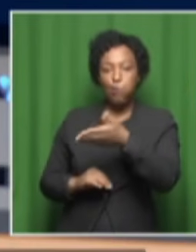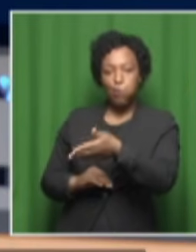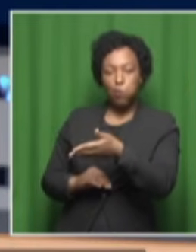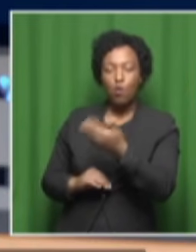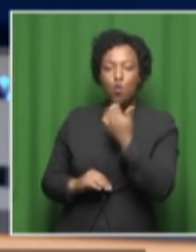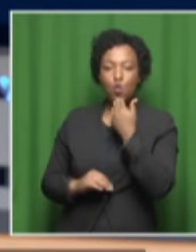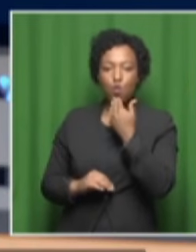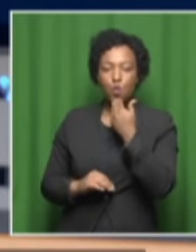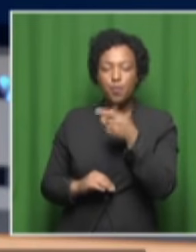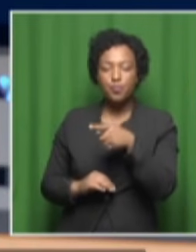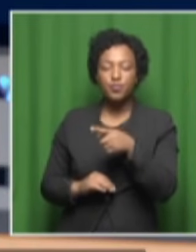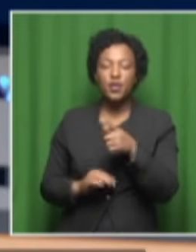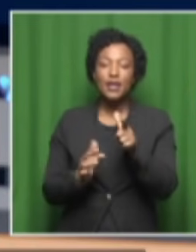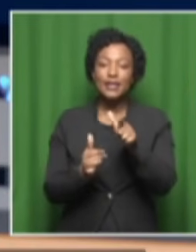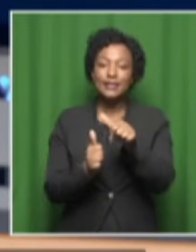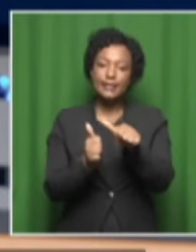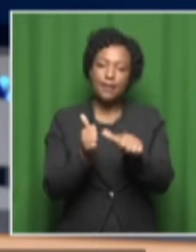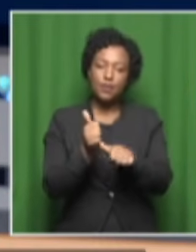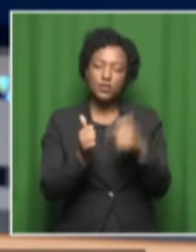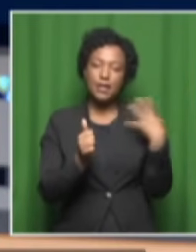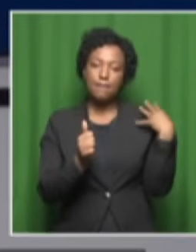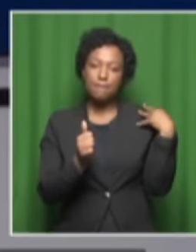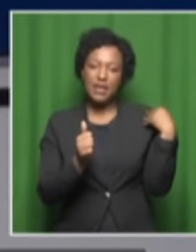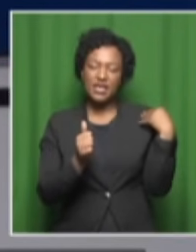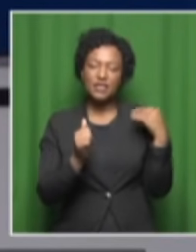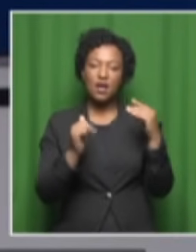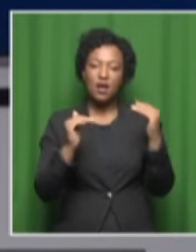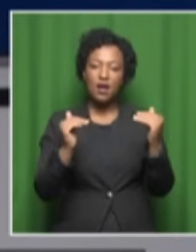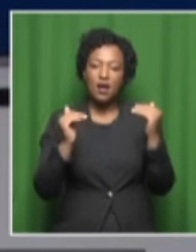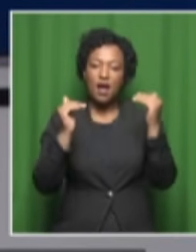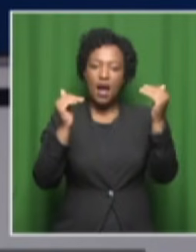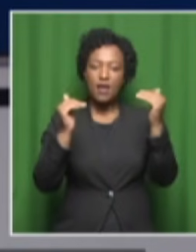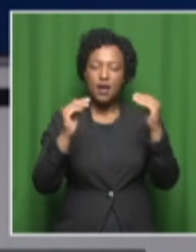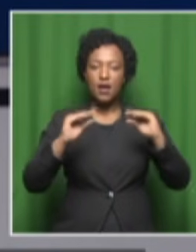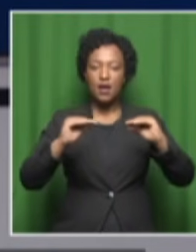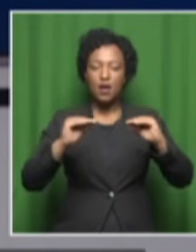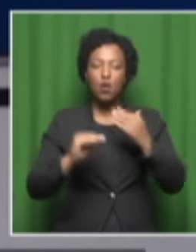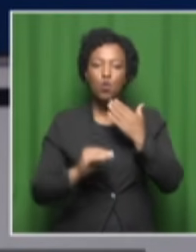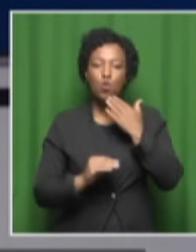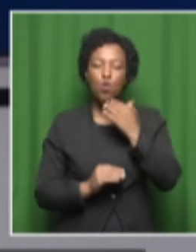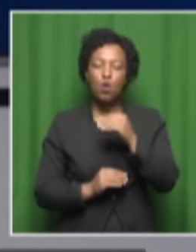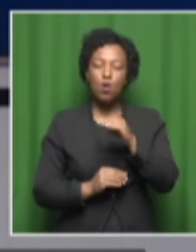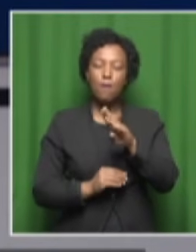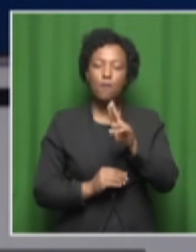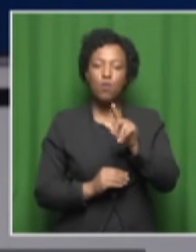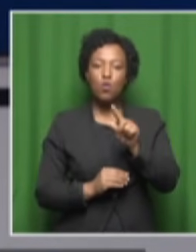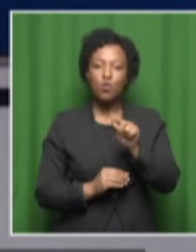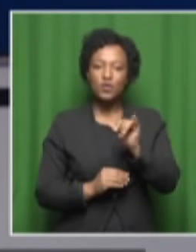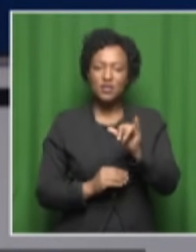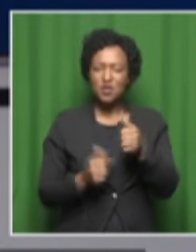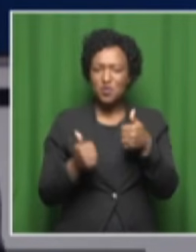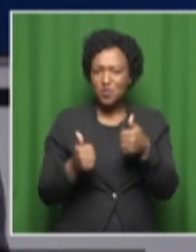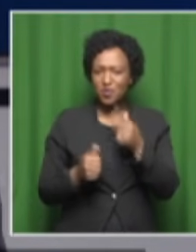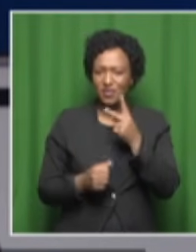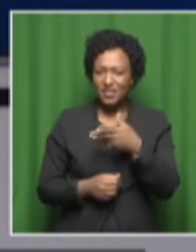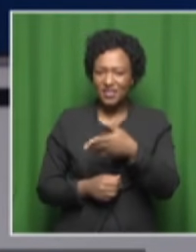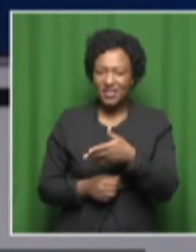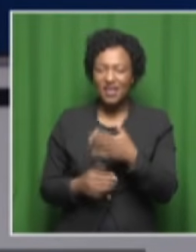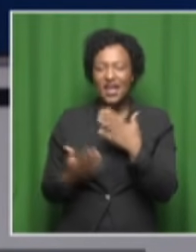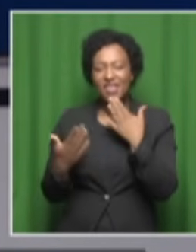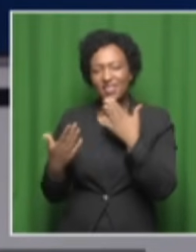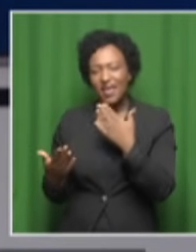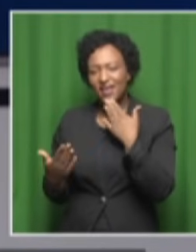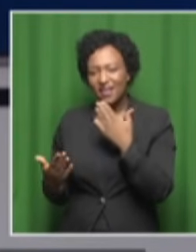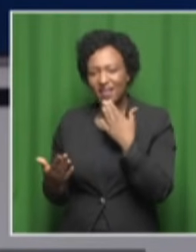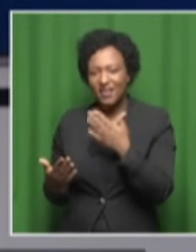us the Deputy Minister of Higher Education and Training, Buti. Manamela, so good to see you. Thank you so much for having me. And thank